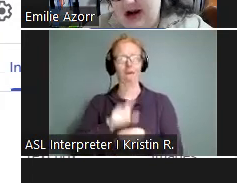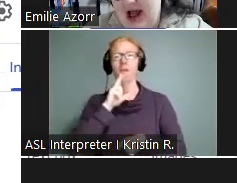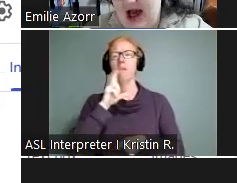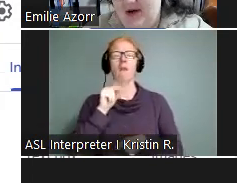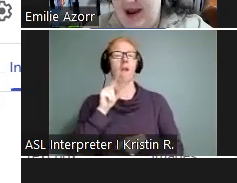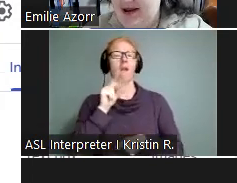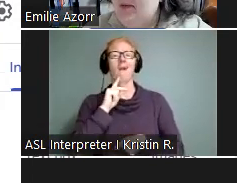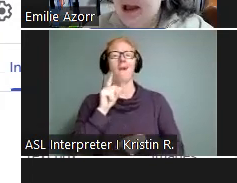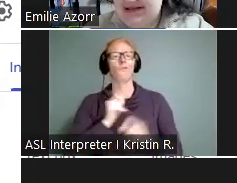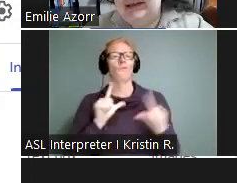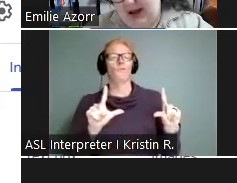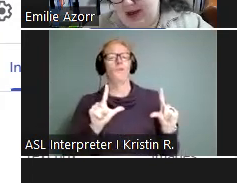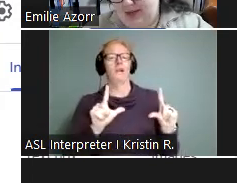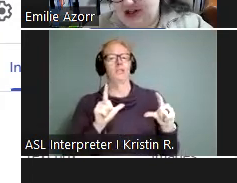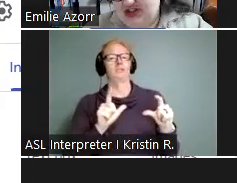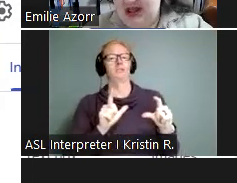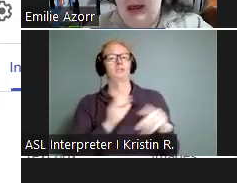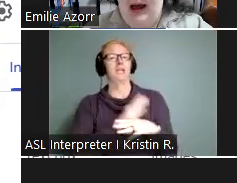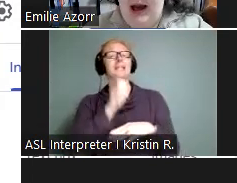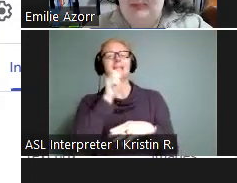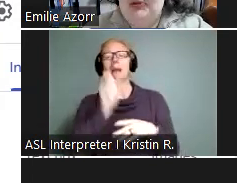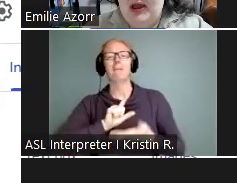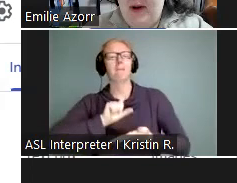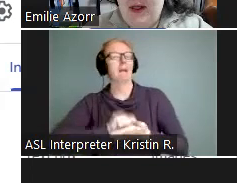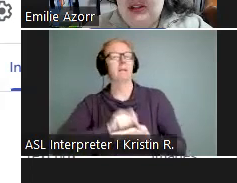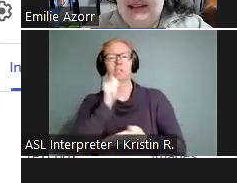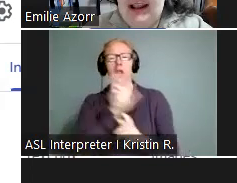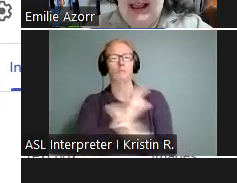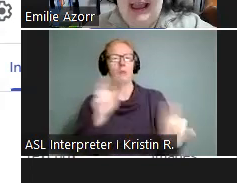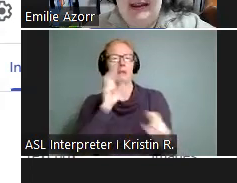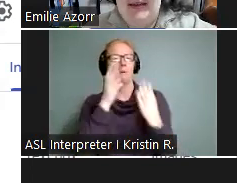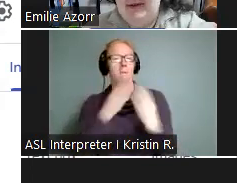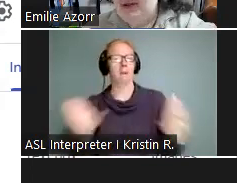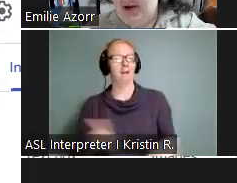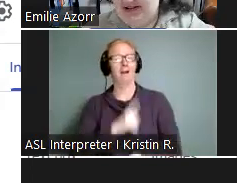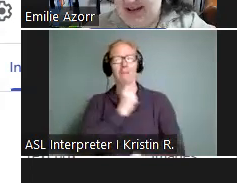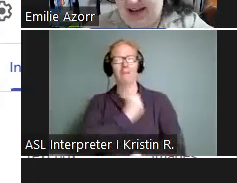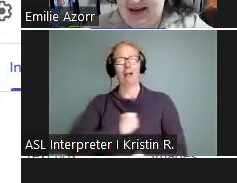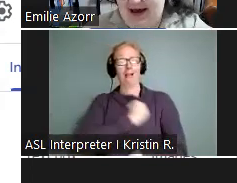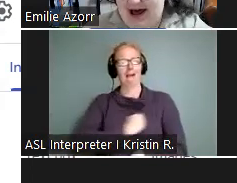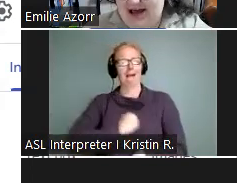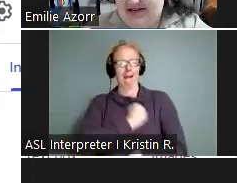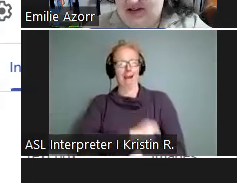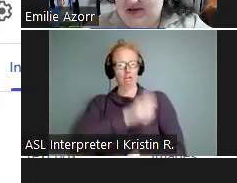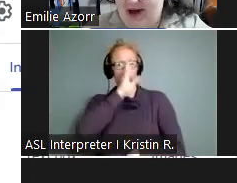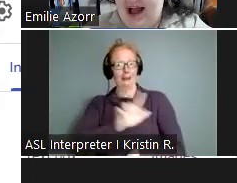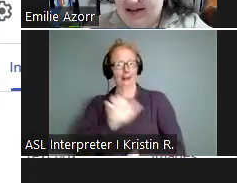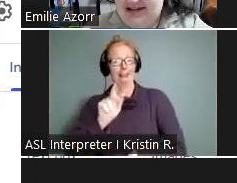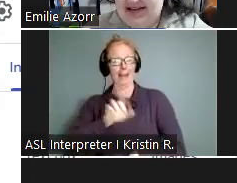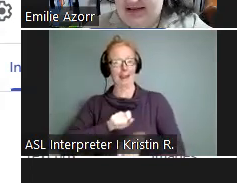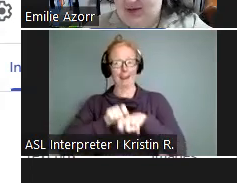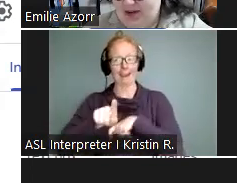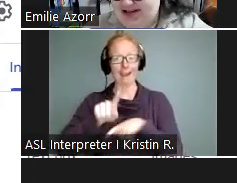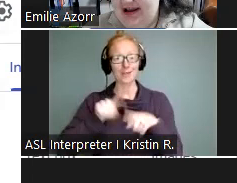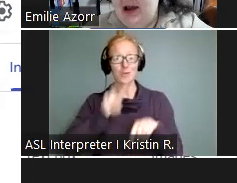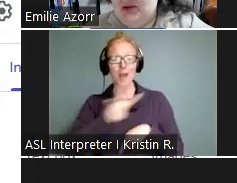screen share right now because it's not published. So I apologize that I can't give you a direct link to